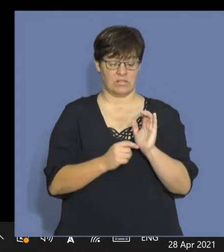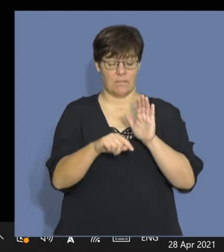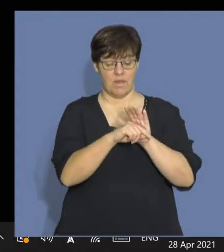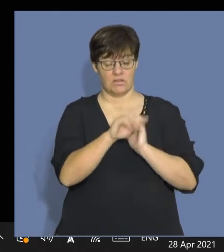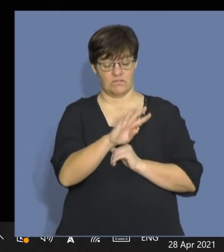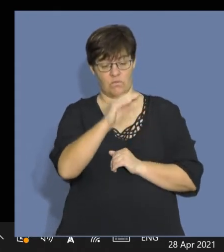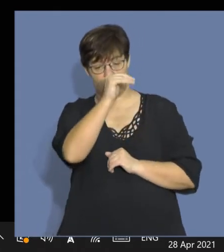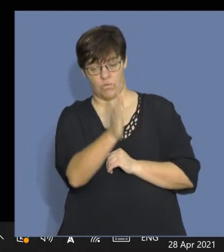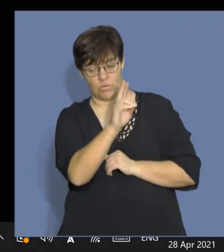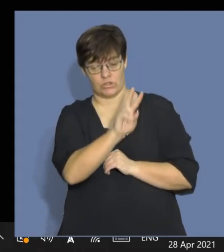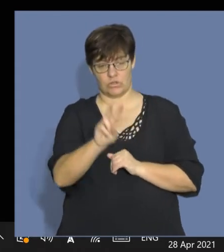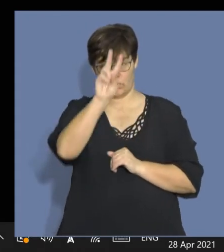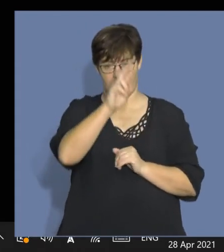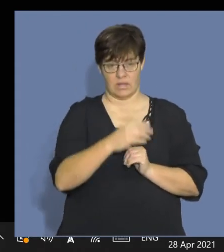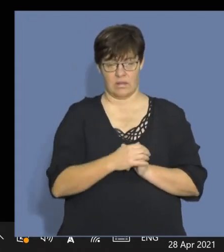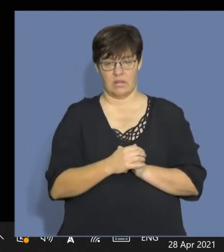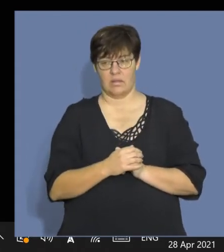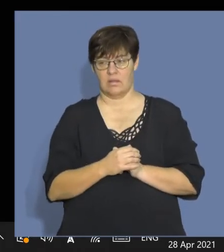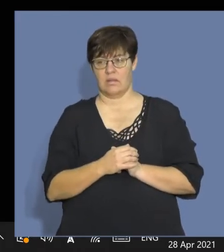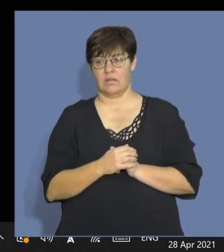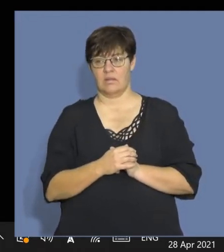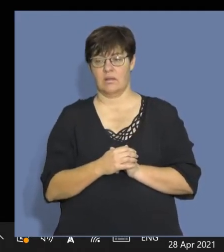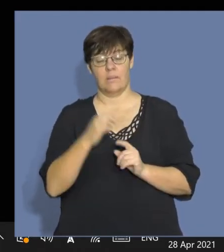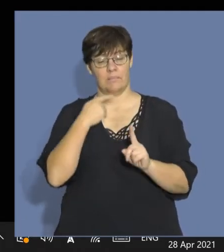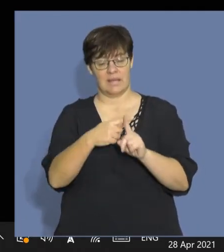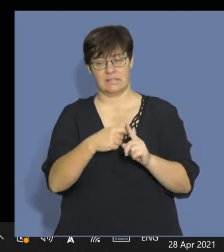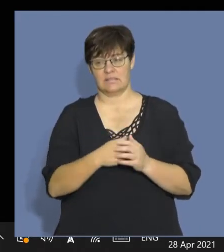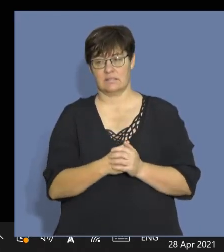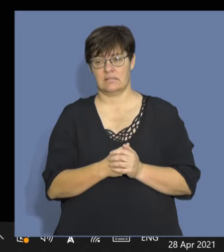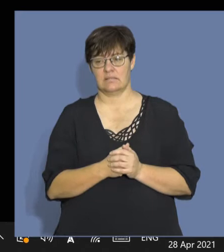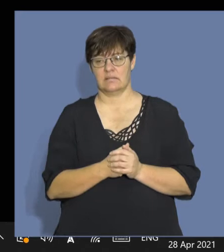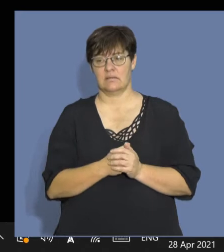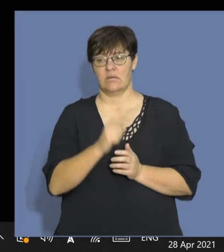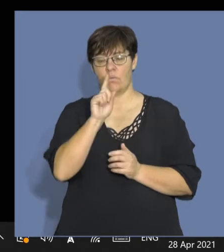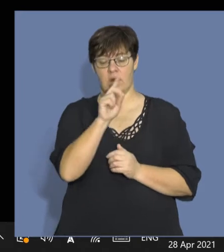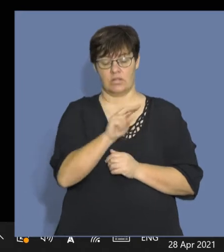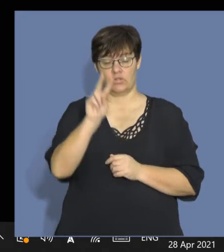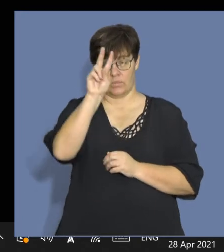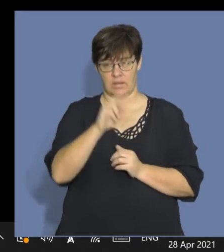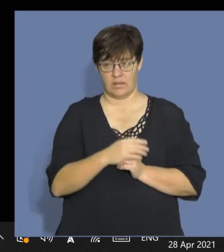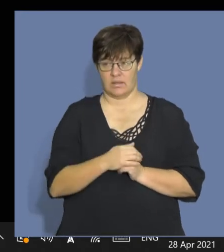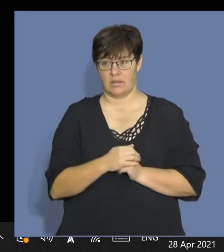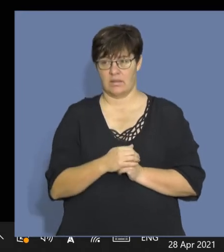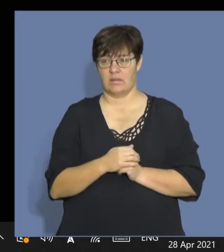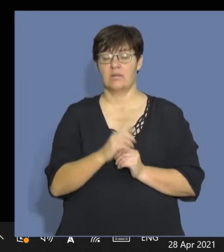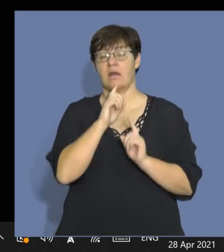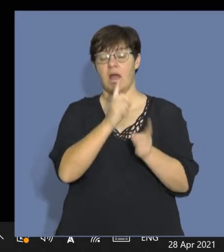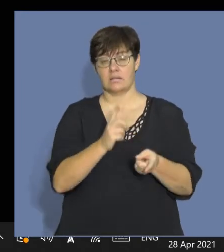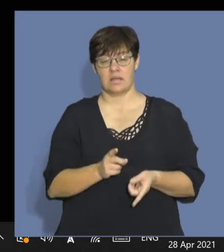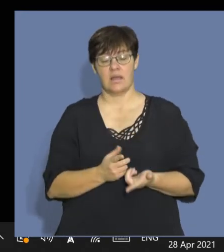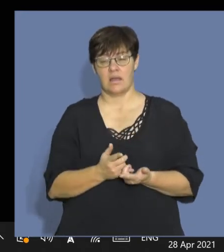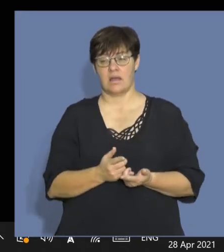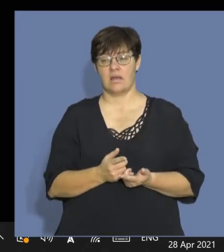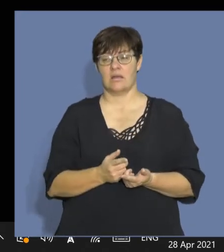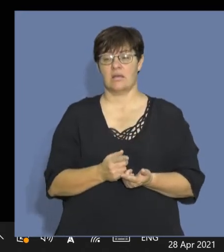brackets there. I'm going to go minus 4 squared. I'm going to add, and I'm going to add 1 squared. And the answer